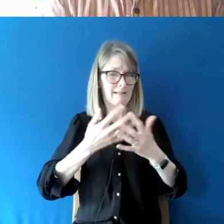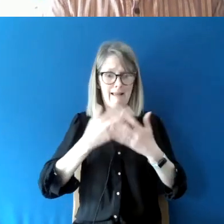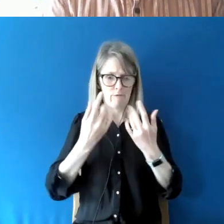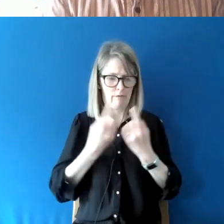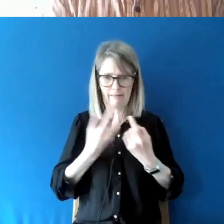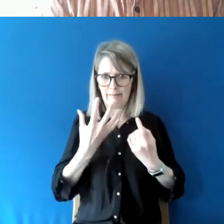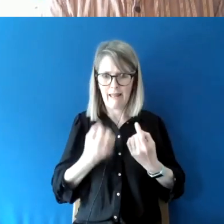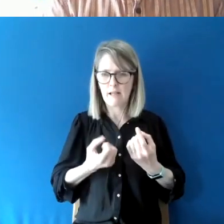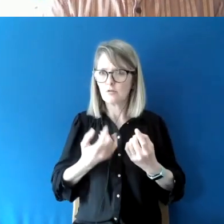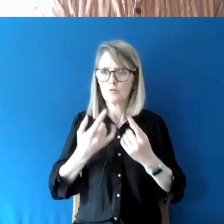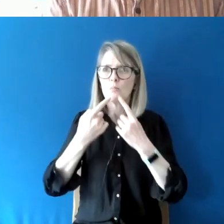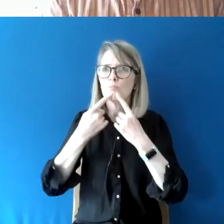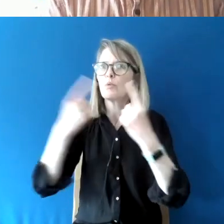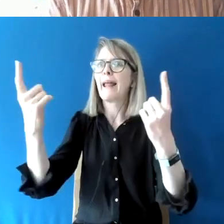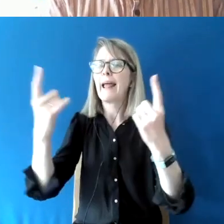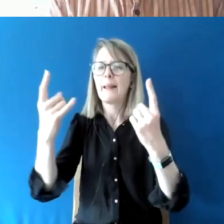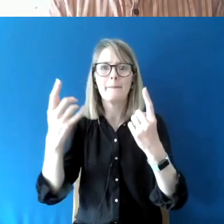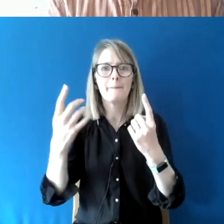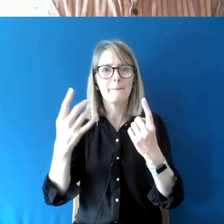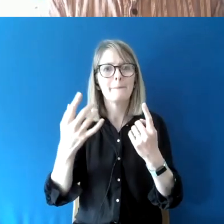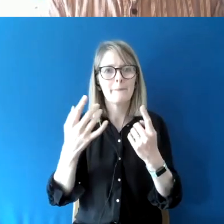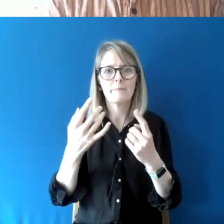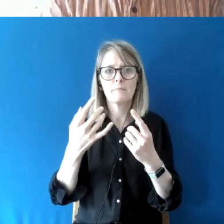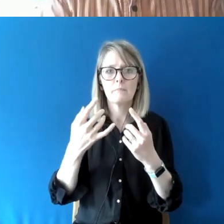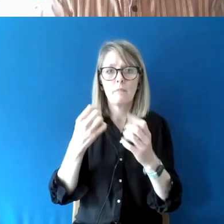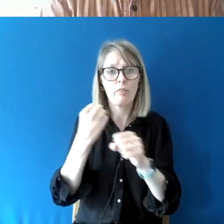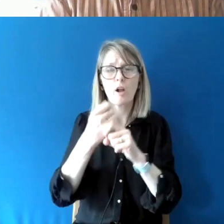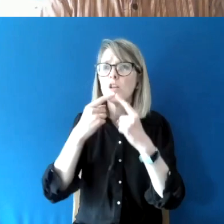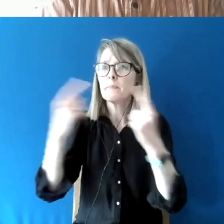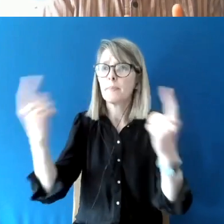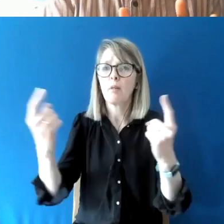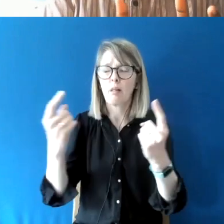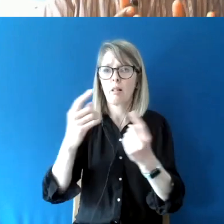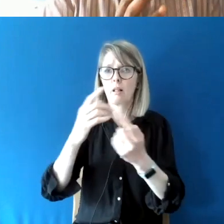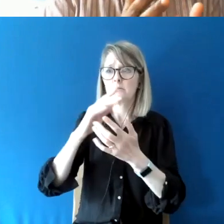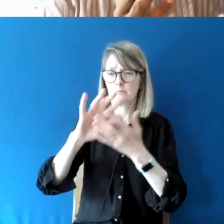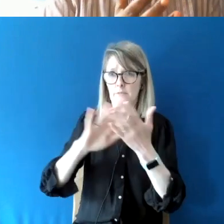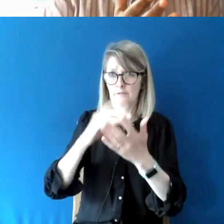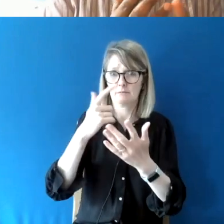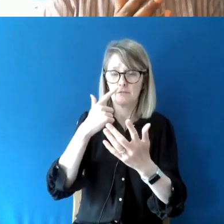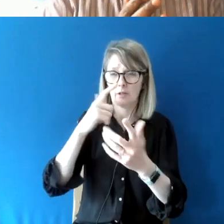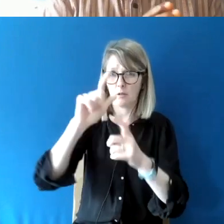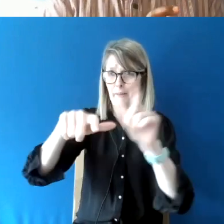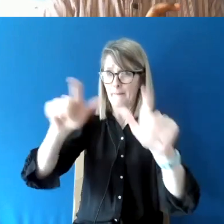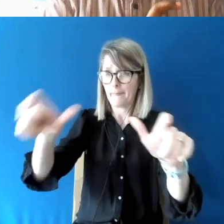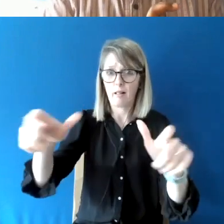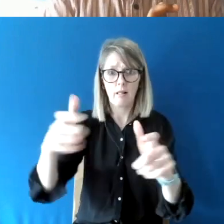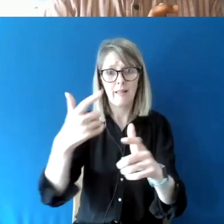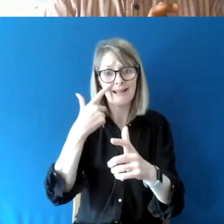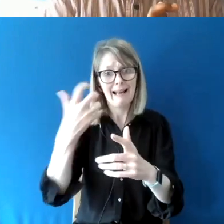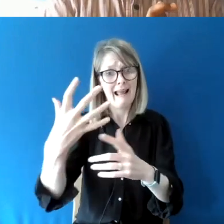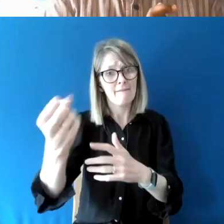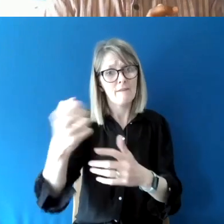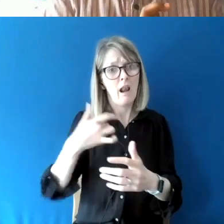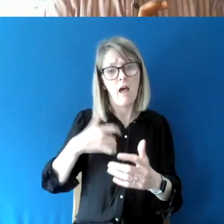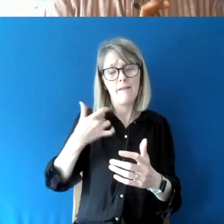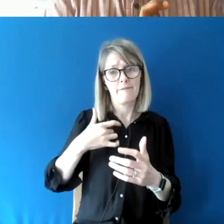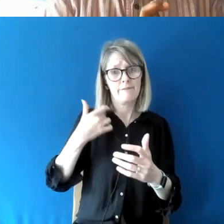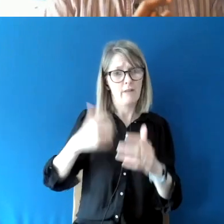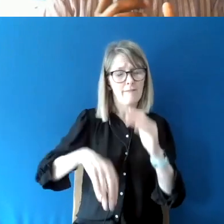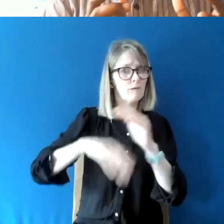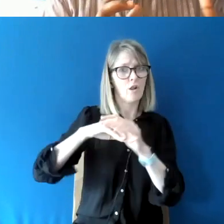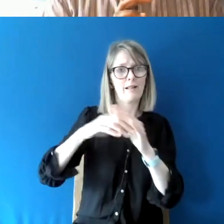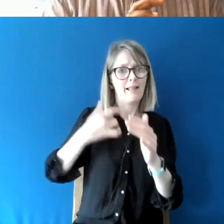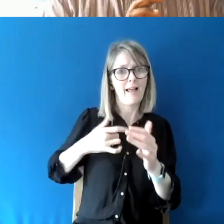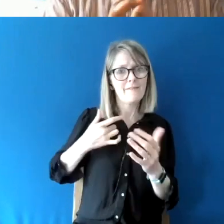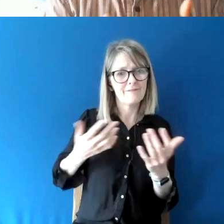way that people could have life, and life in all its fullness. So this is where it comes to the second question, where the Church